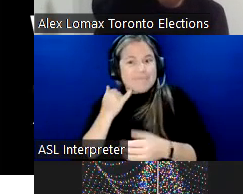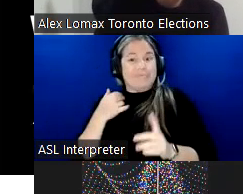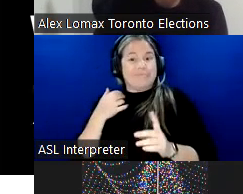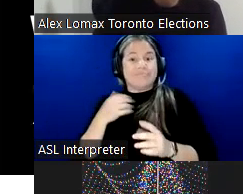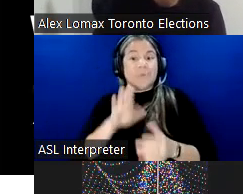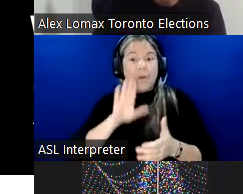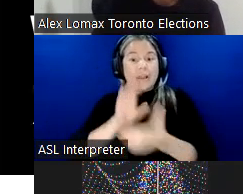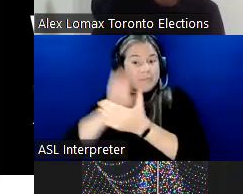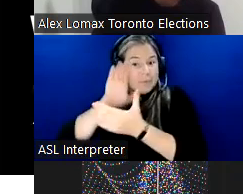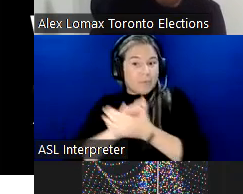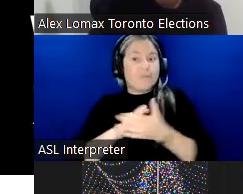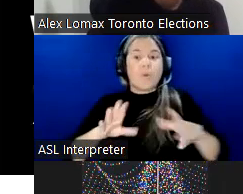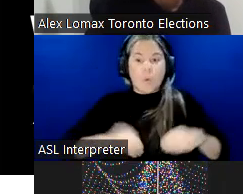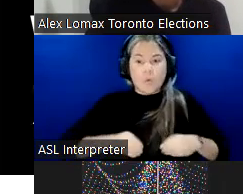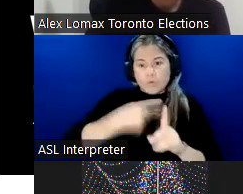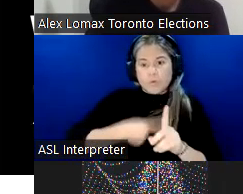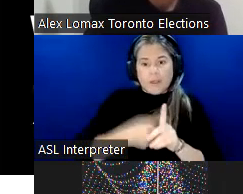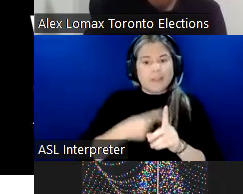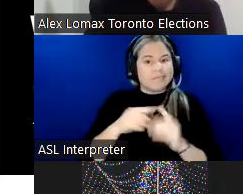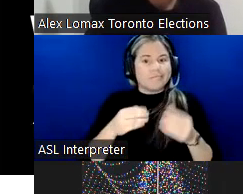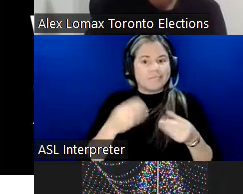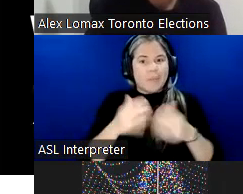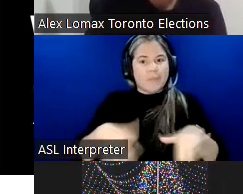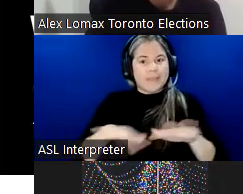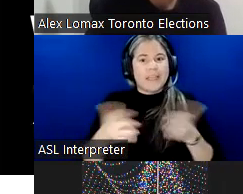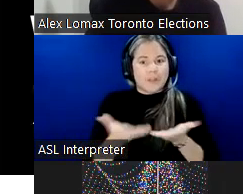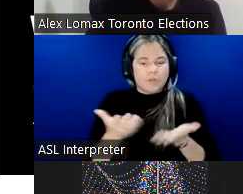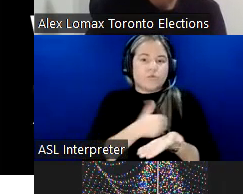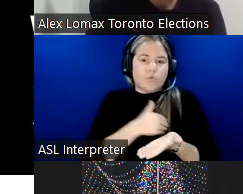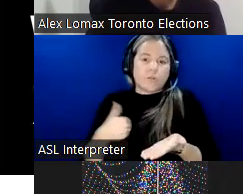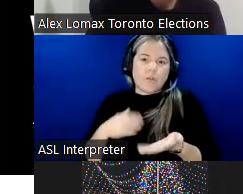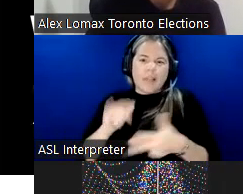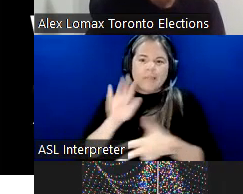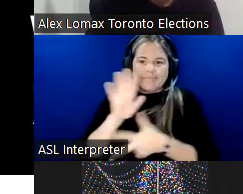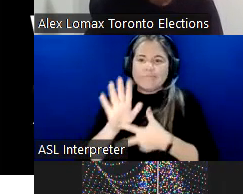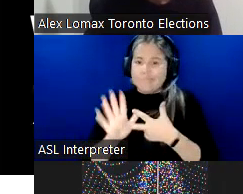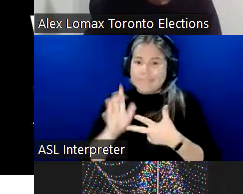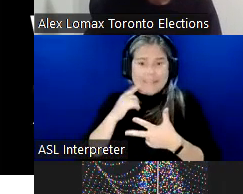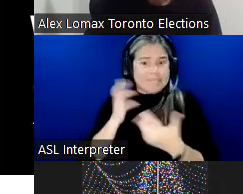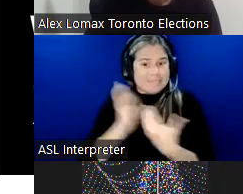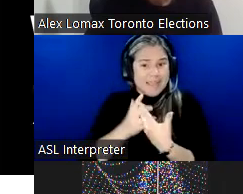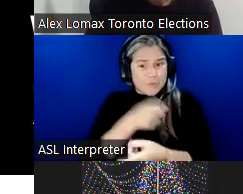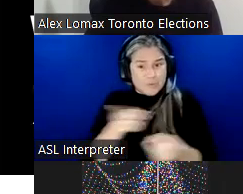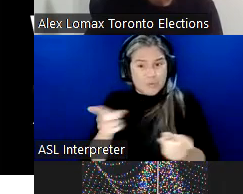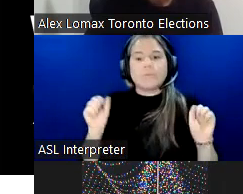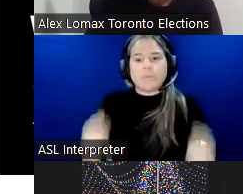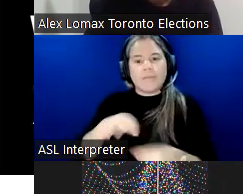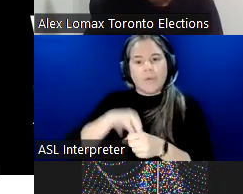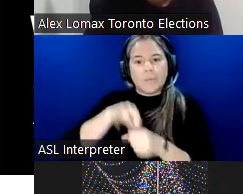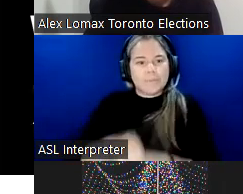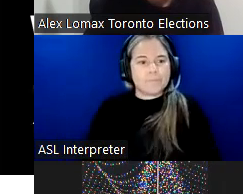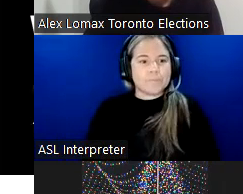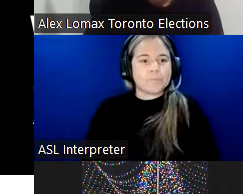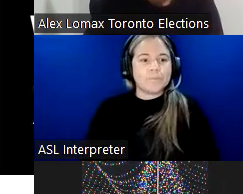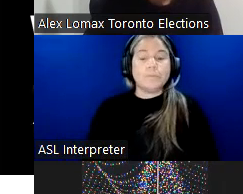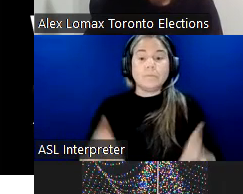in Toronto, but it's not where you live. So those are the three ways you can qualify to vote. So who are you voting for?